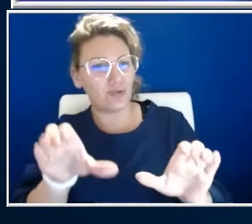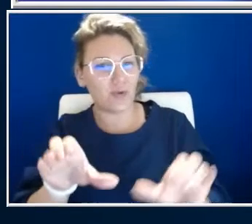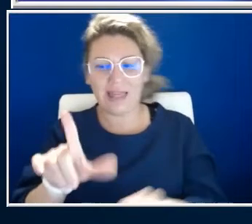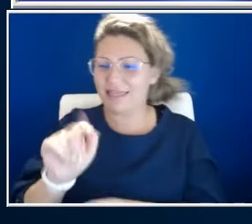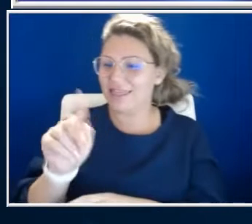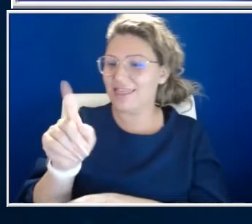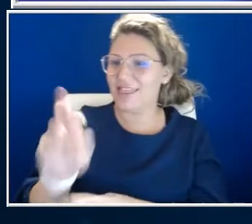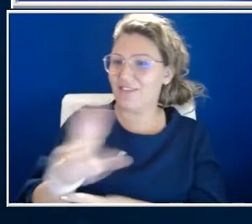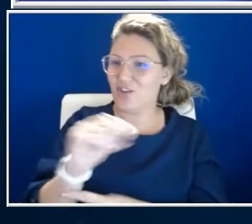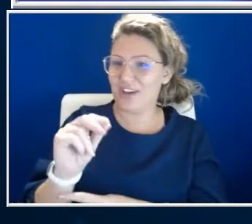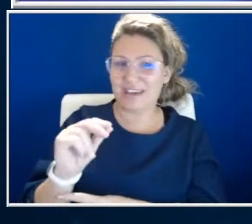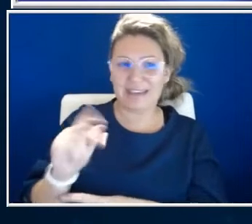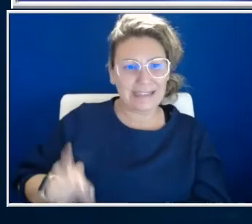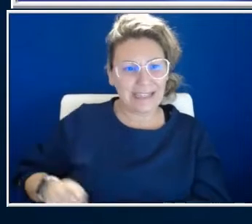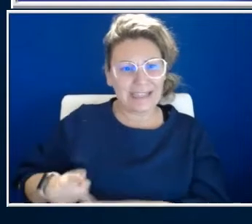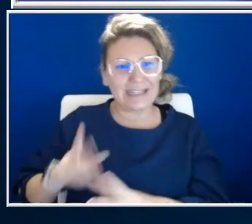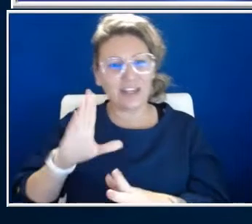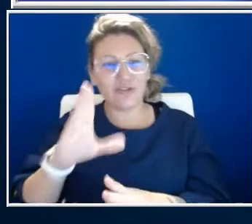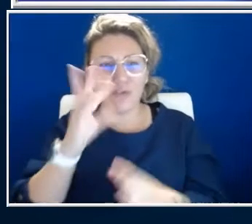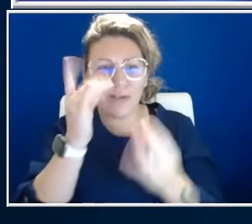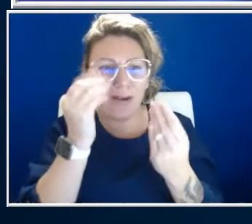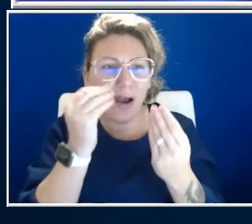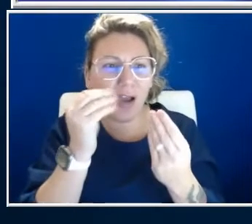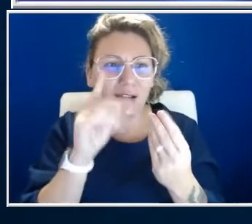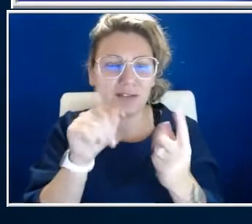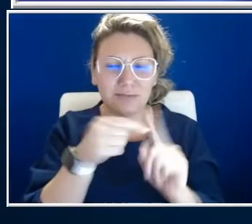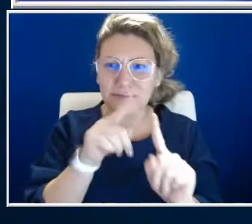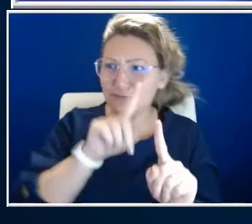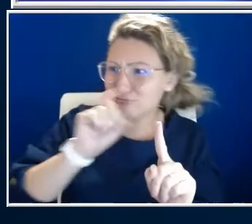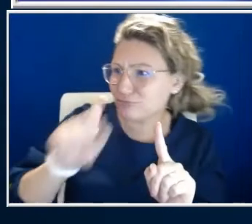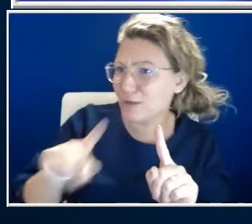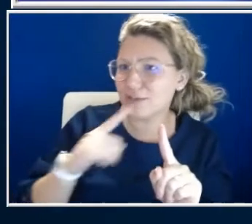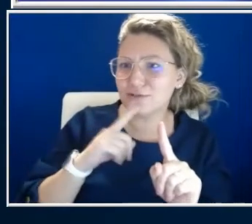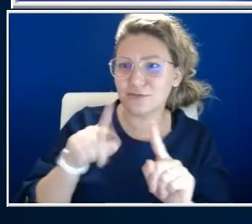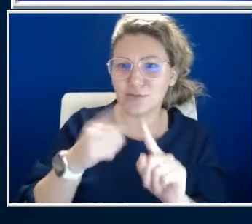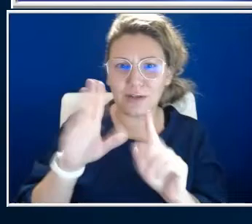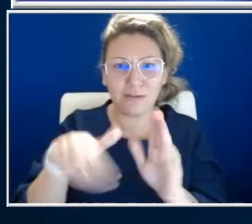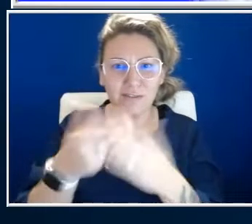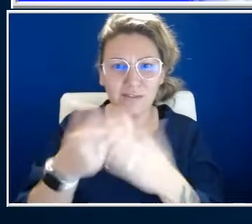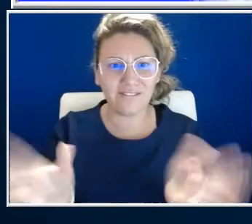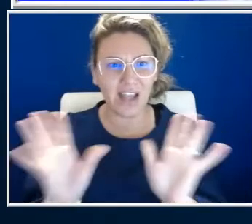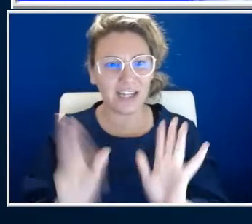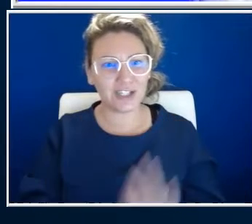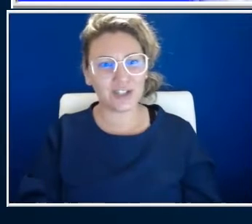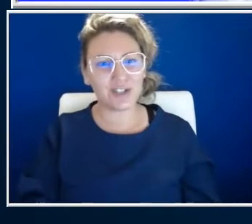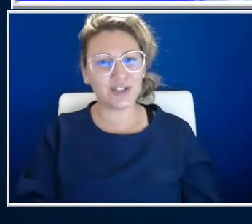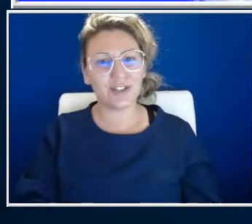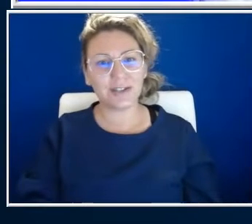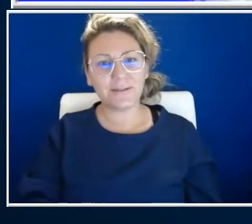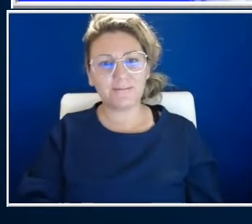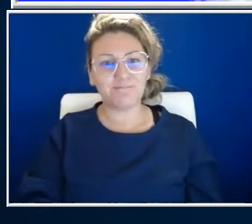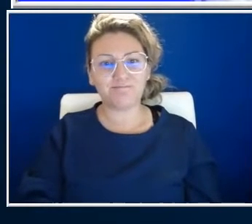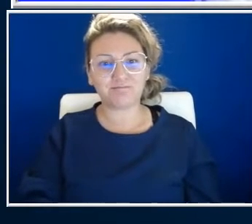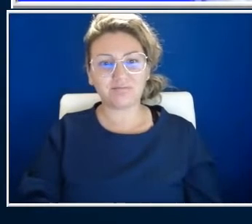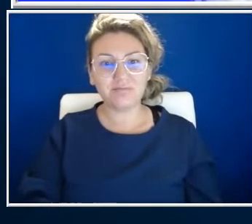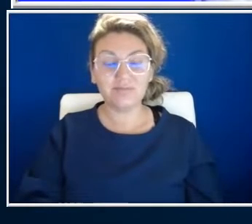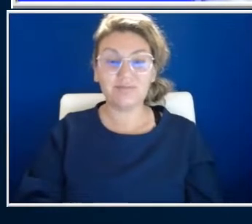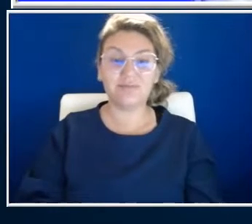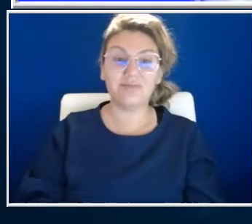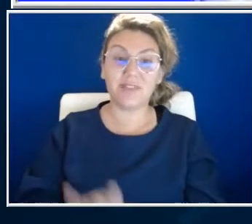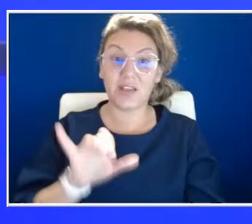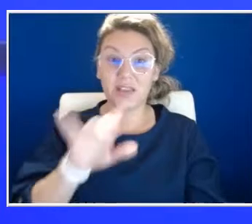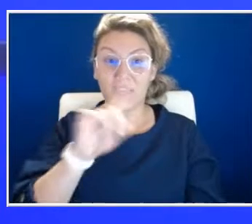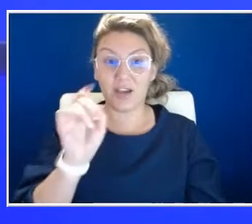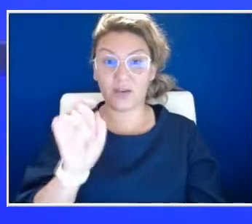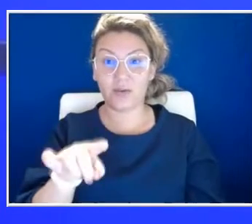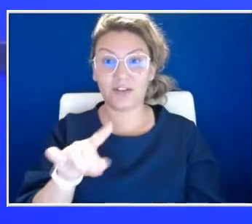saw the pictures? What questions did you have for Dr. Holzberlein when this was all complete? Wow, that question came from left